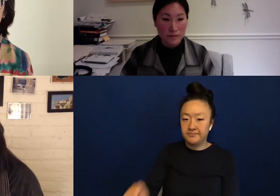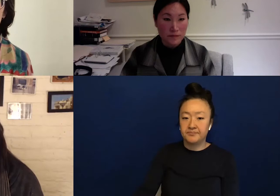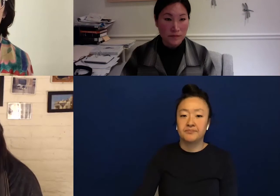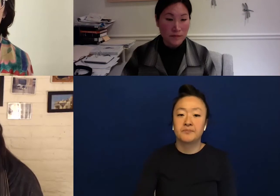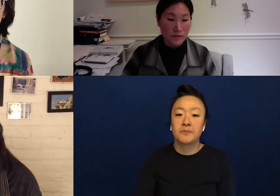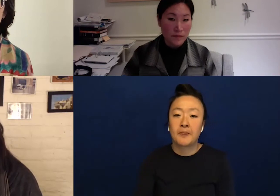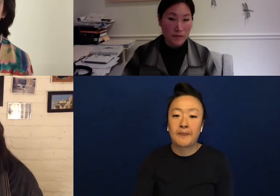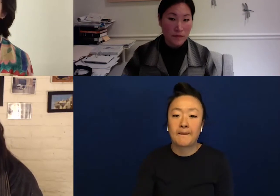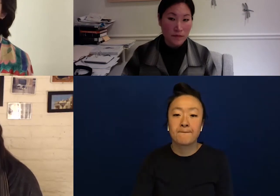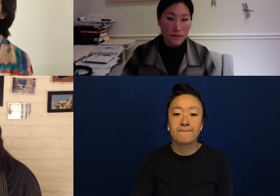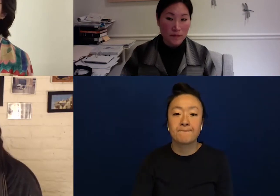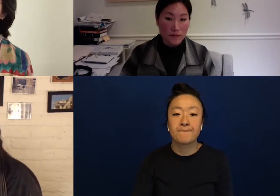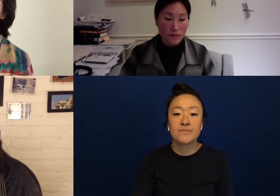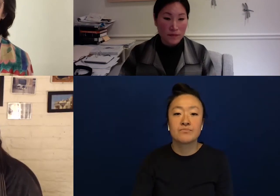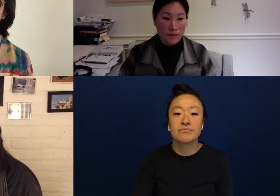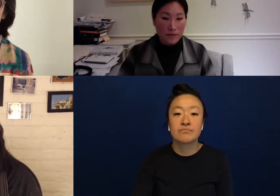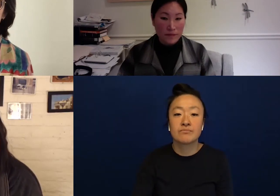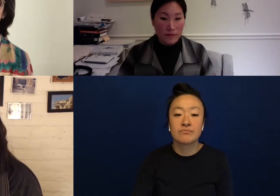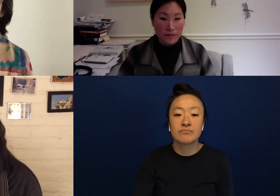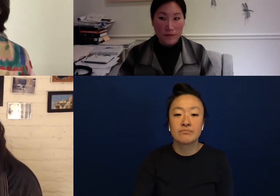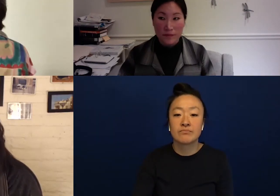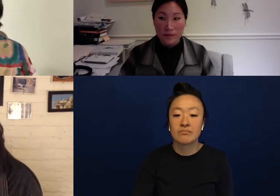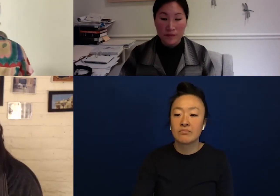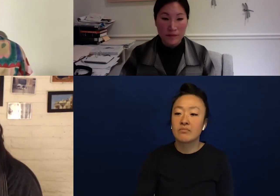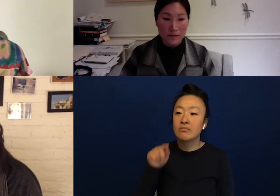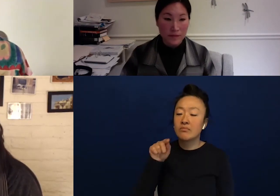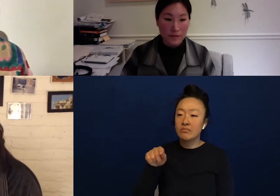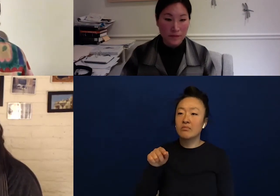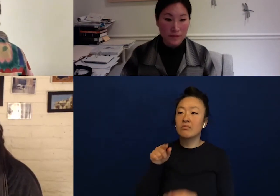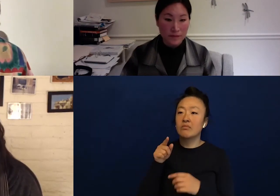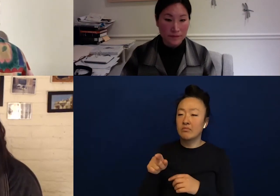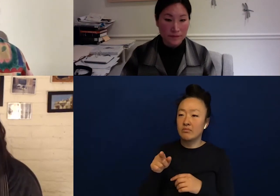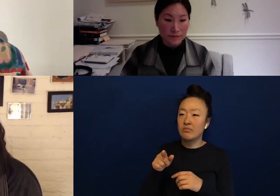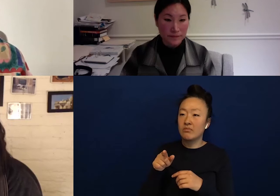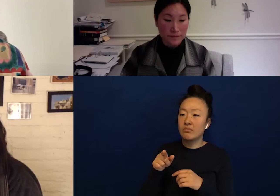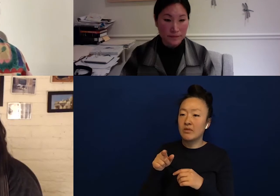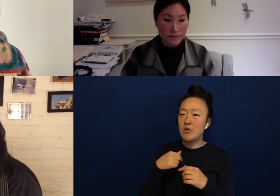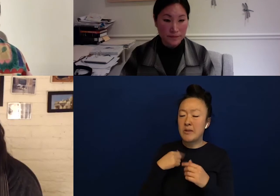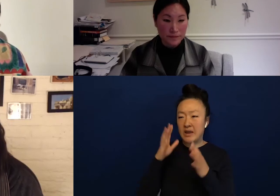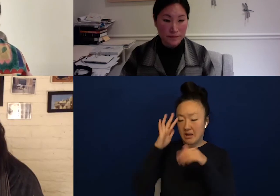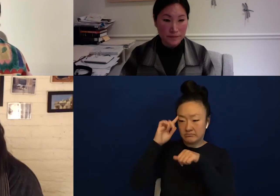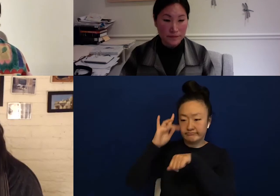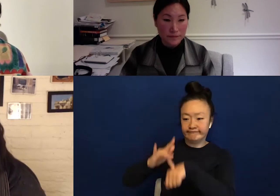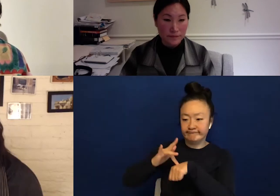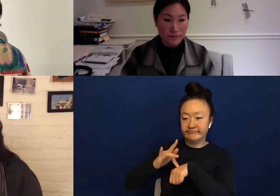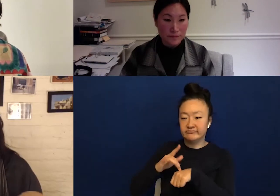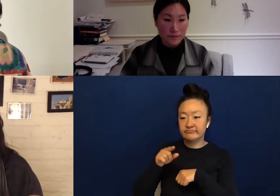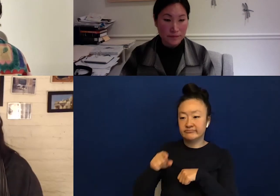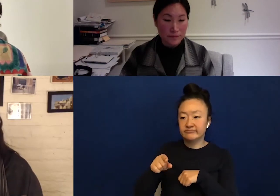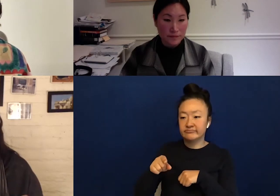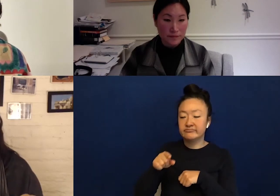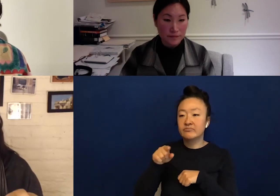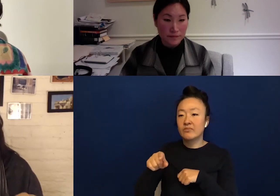One of the most striking things in the show, and maybe I just am really preoccupied with death, but there's a small